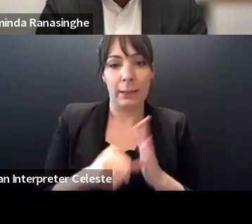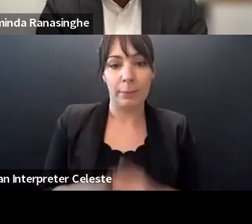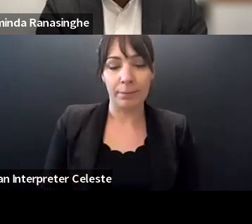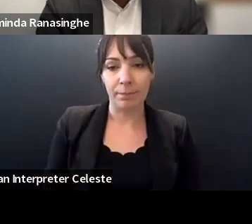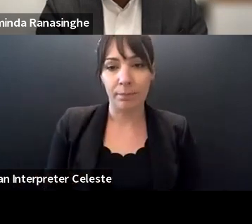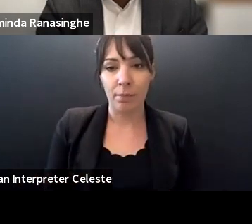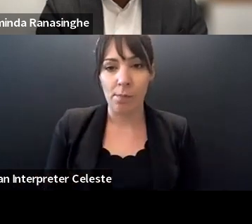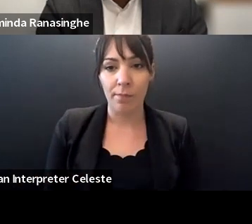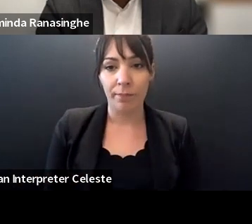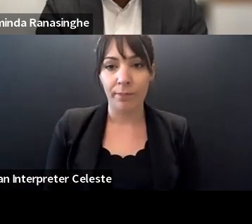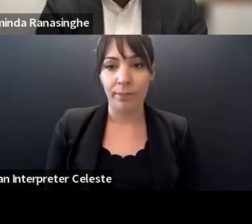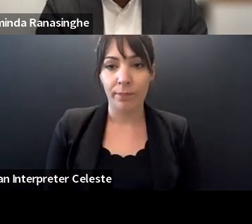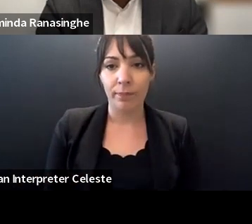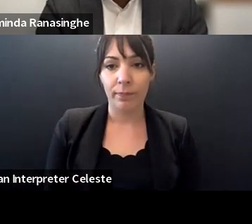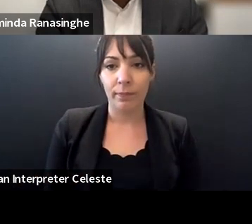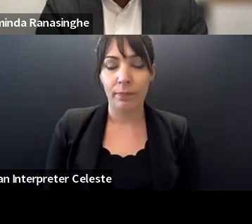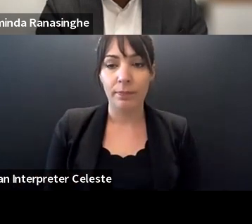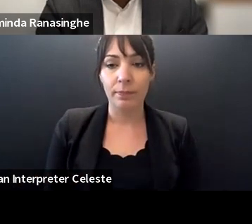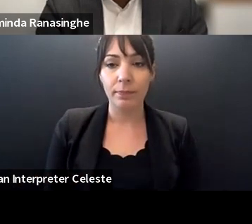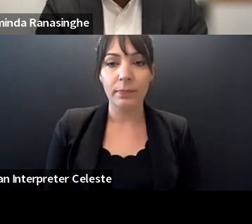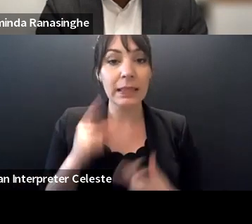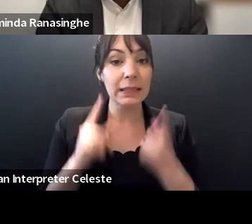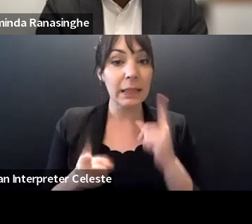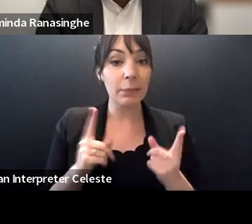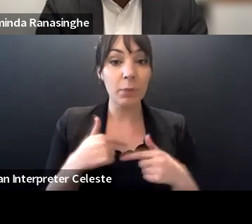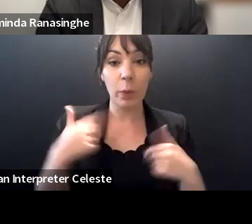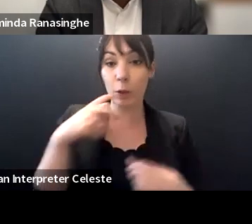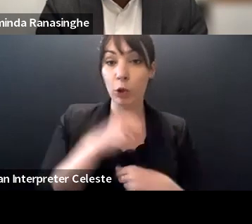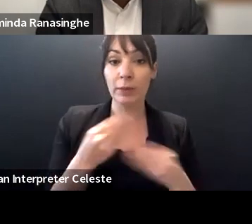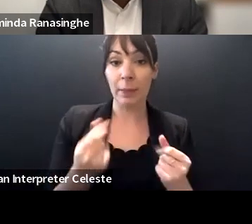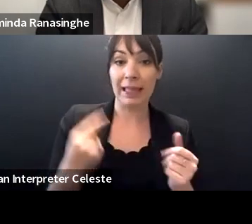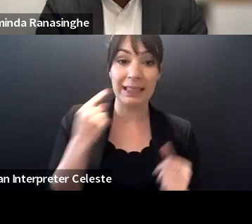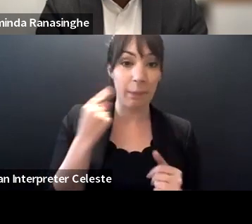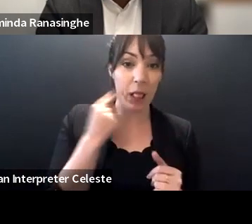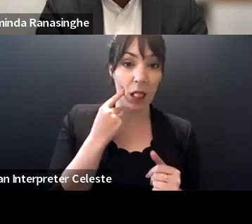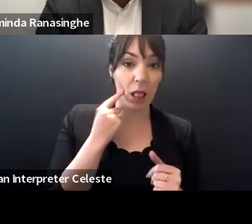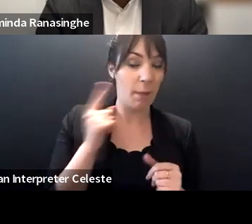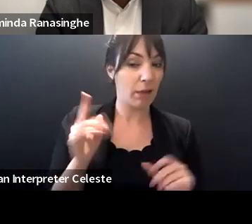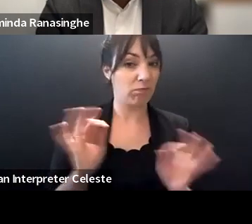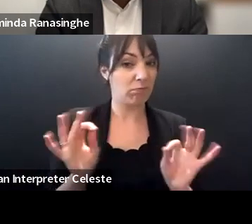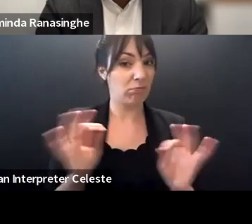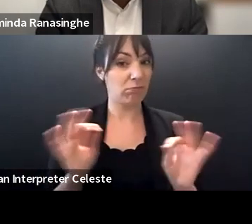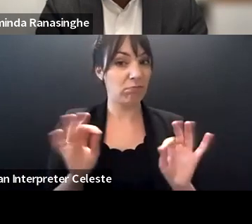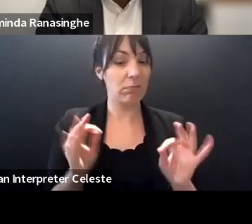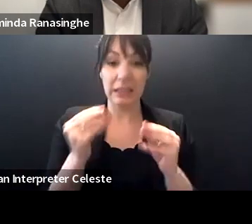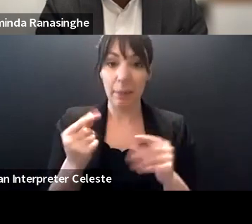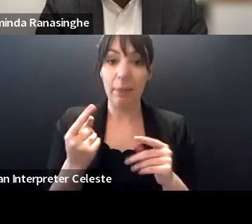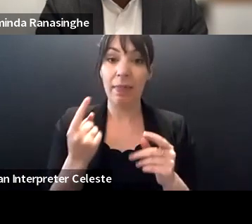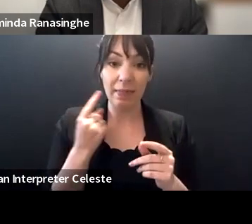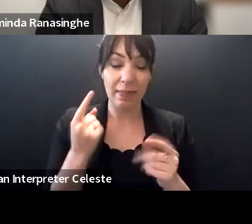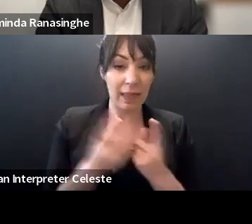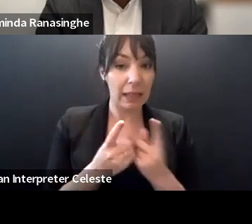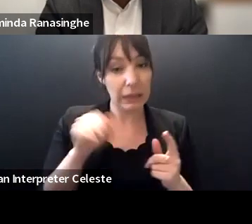that we think are simple or that we just want to push on to other people to do isn't helping. We have to value these. Some of these things are complicated. Some things are really easy.